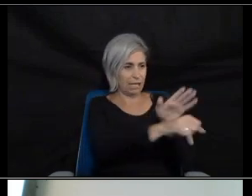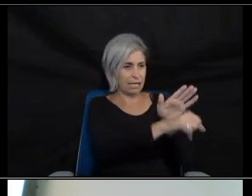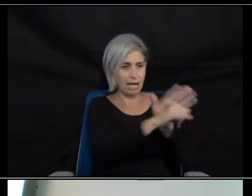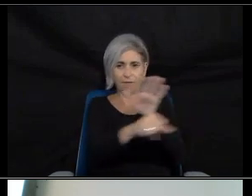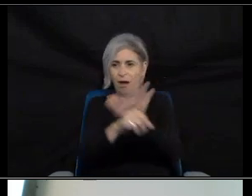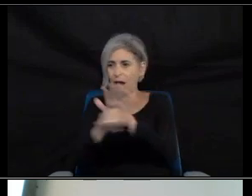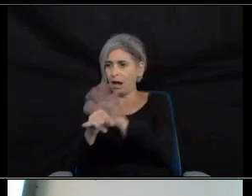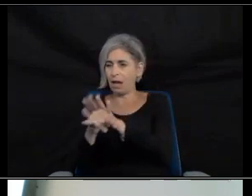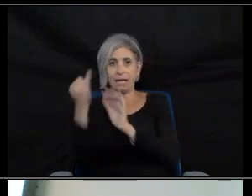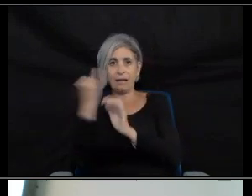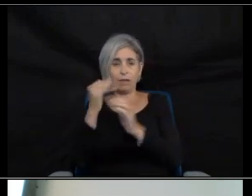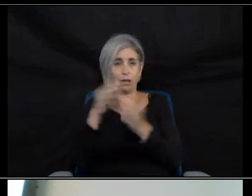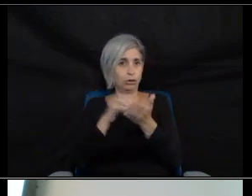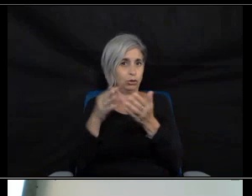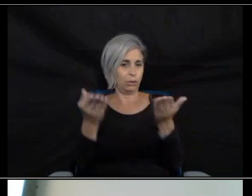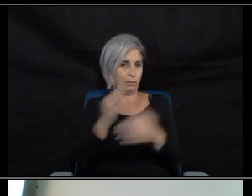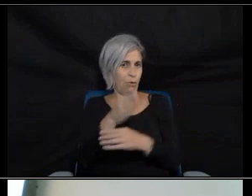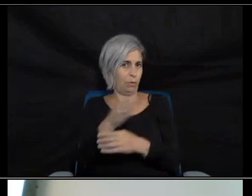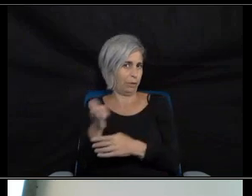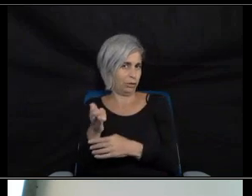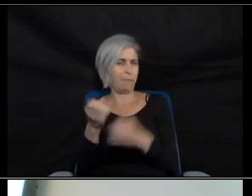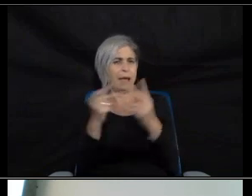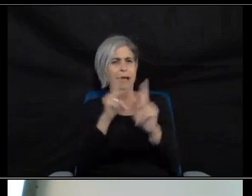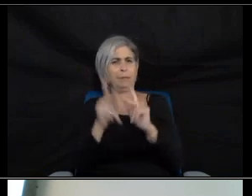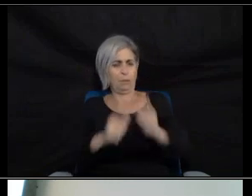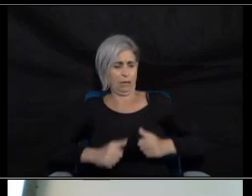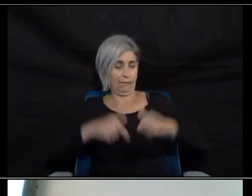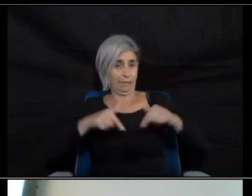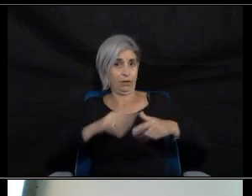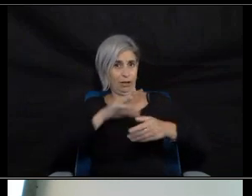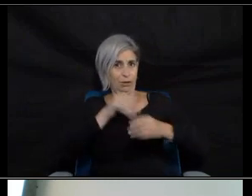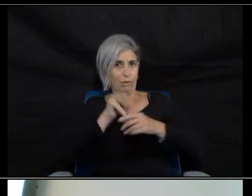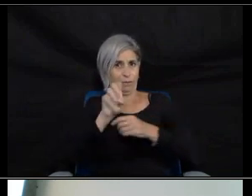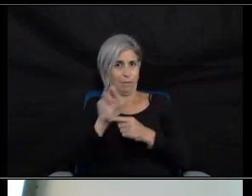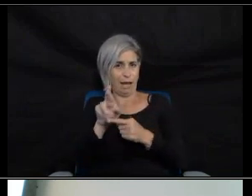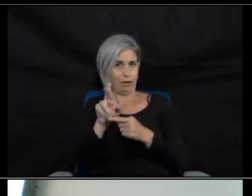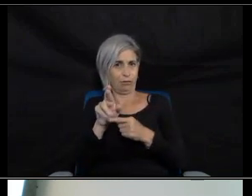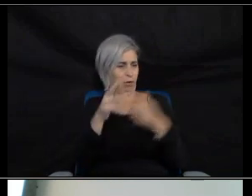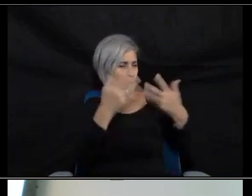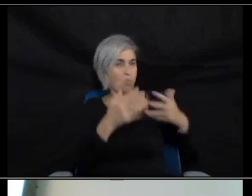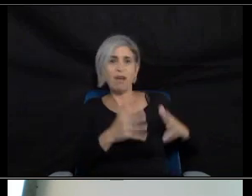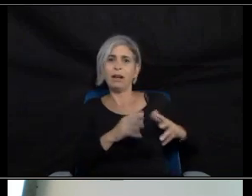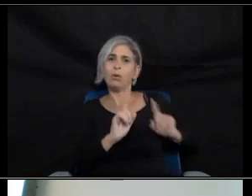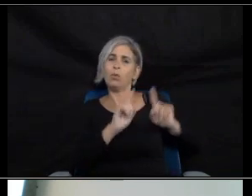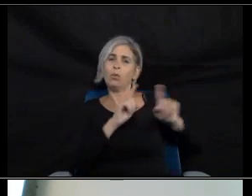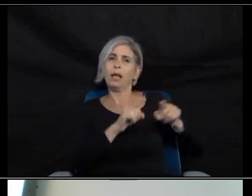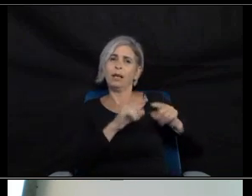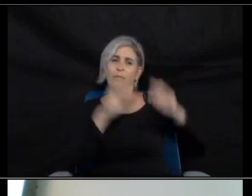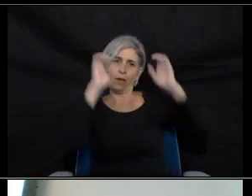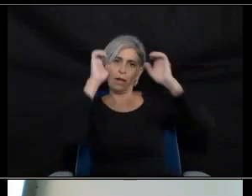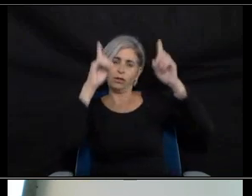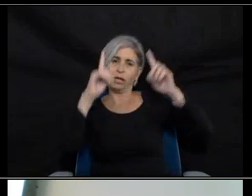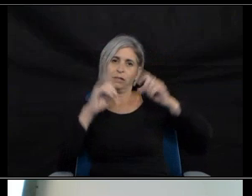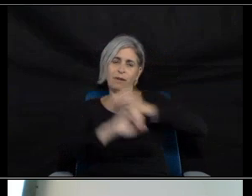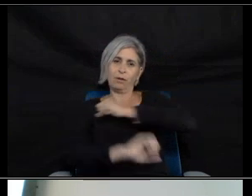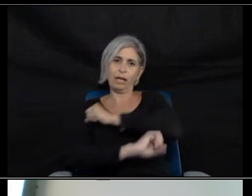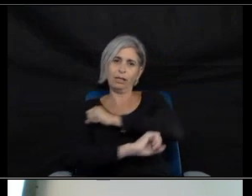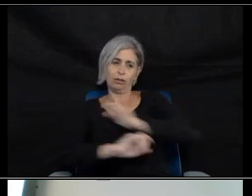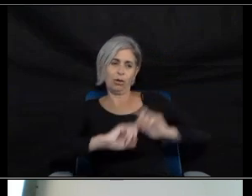Boynton Beach students. And I know we've had several residents already, including the mayor, already go on to the Education Foundation's website and